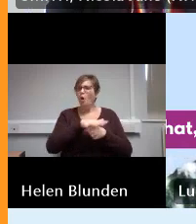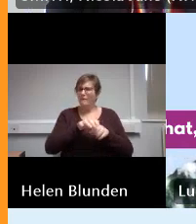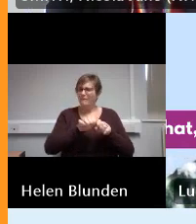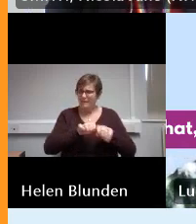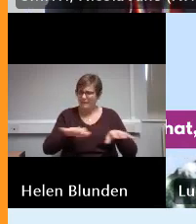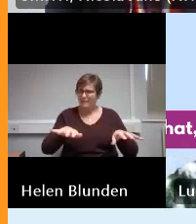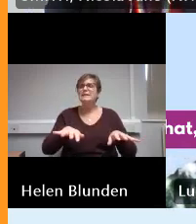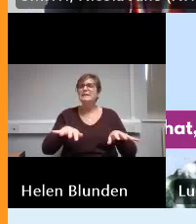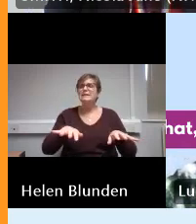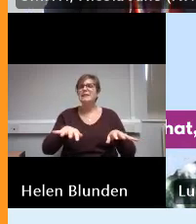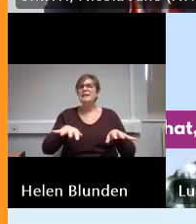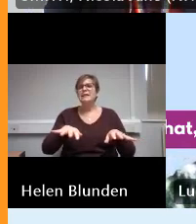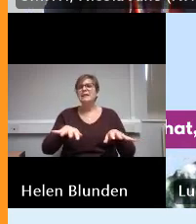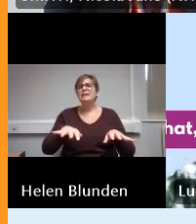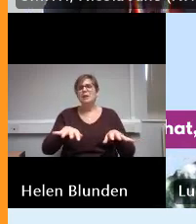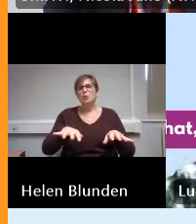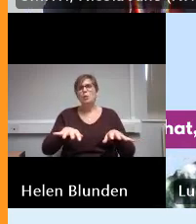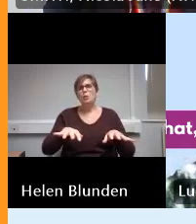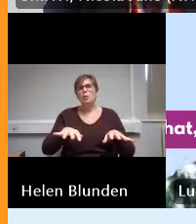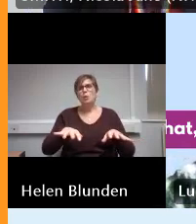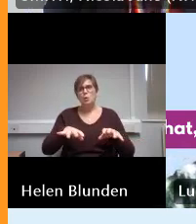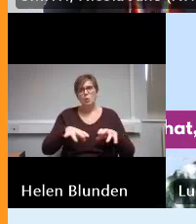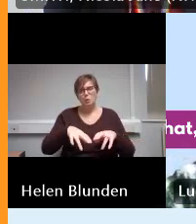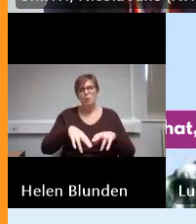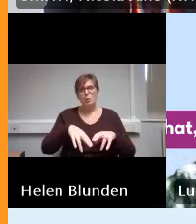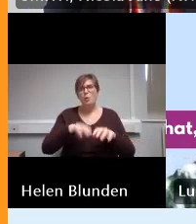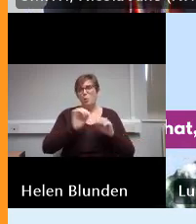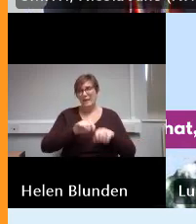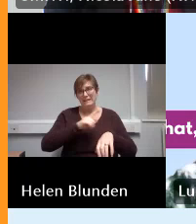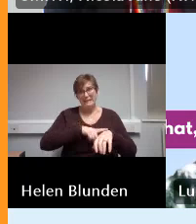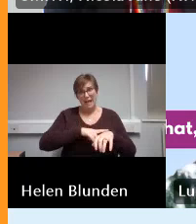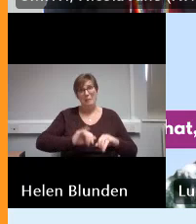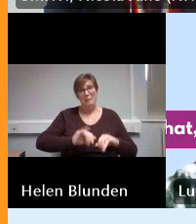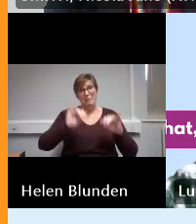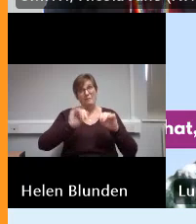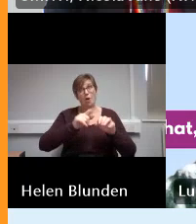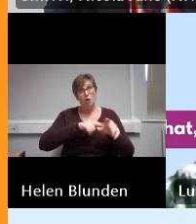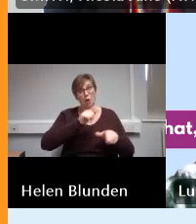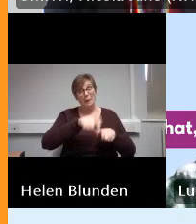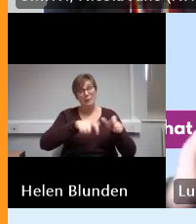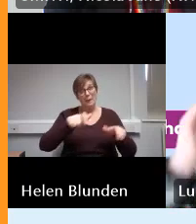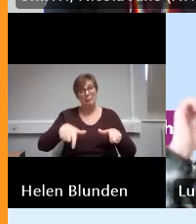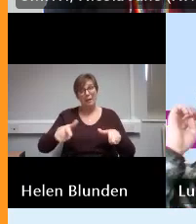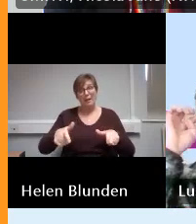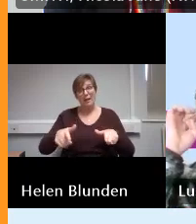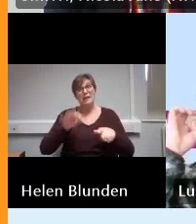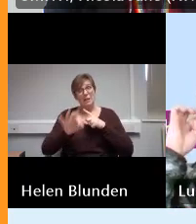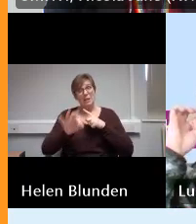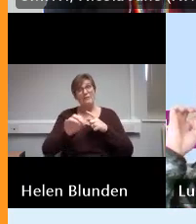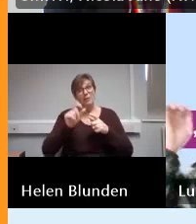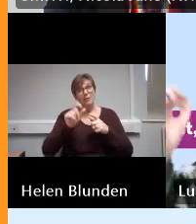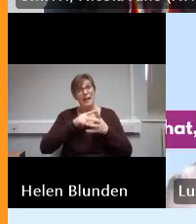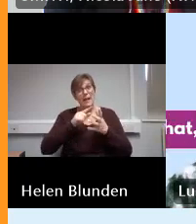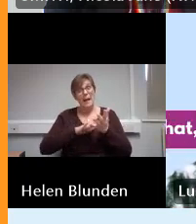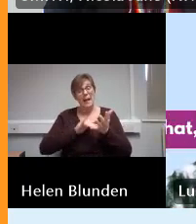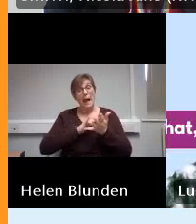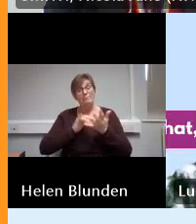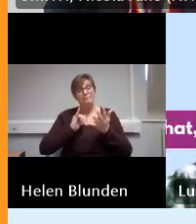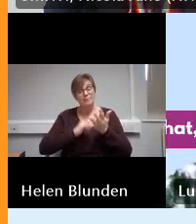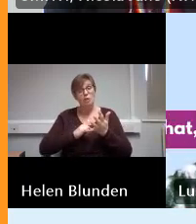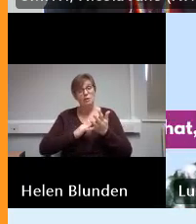we had really significantly high waiting times for young people with specialist CAMHS services, and the picture